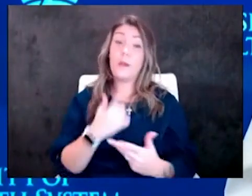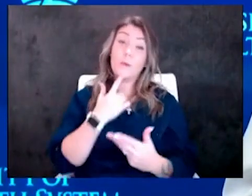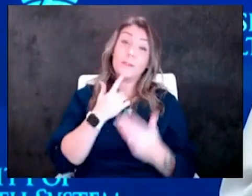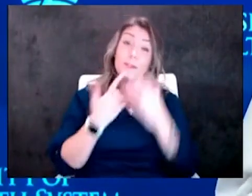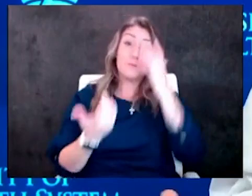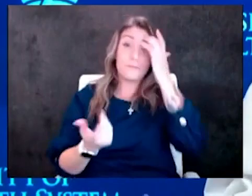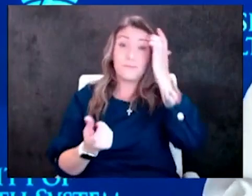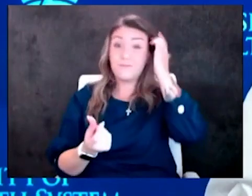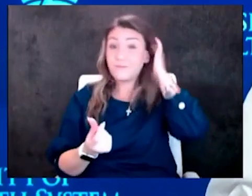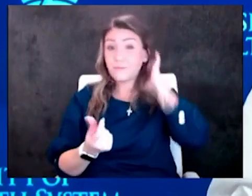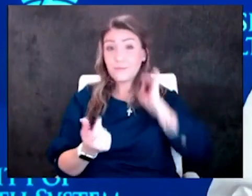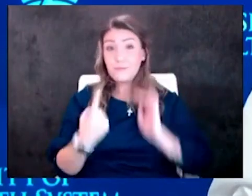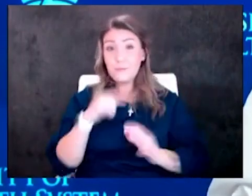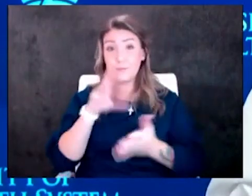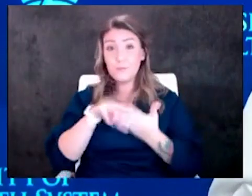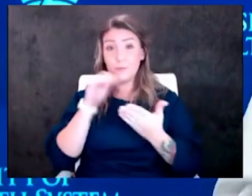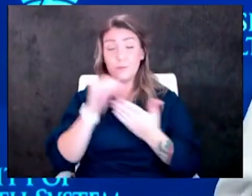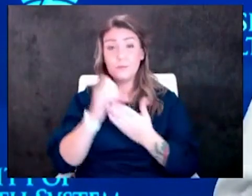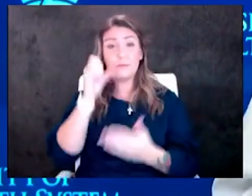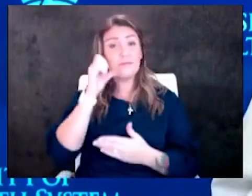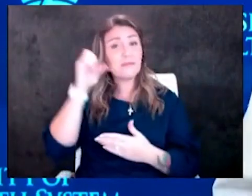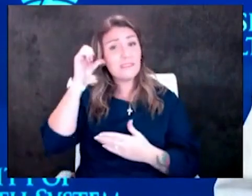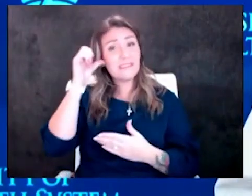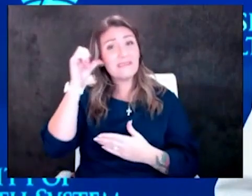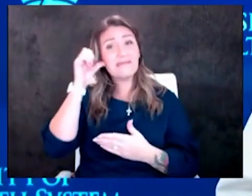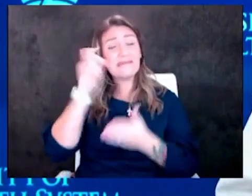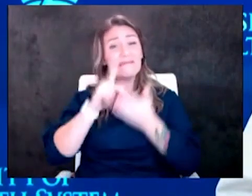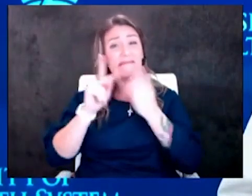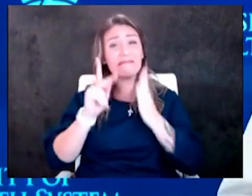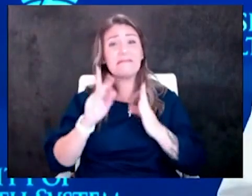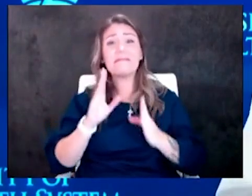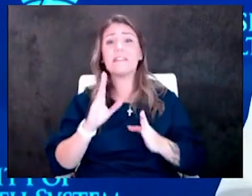learned yesterday with the Secretary of ASPR here that,